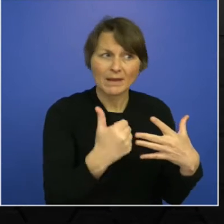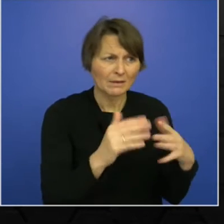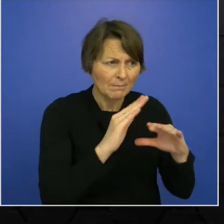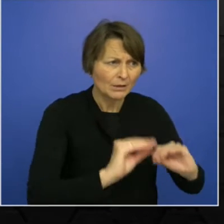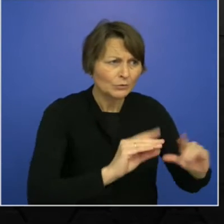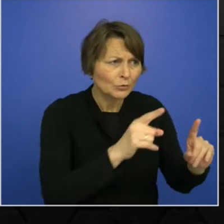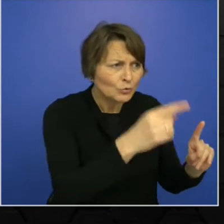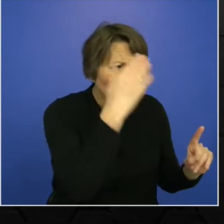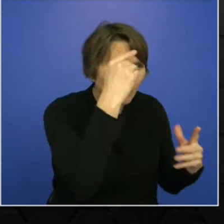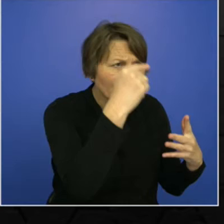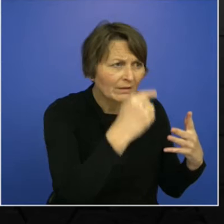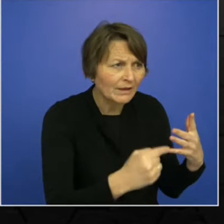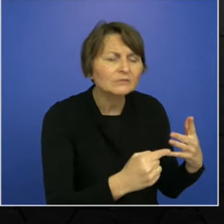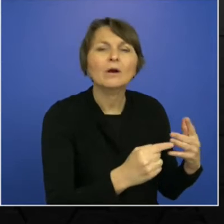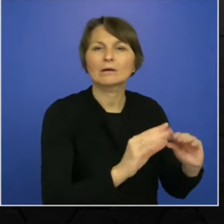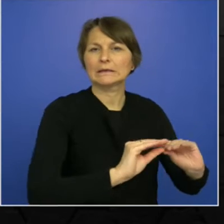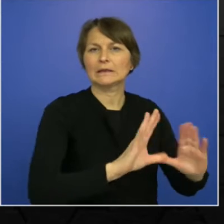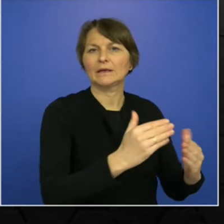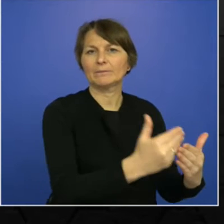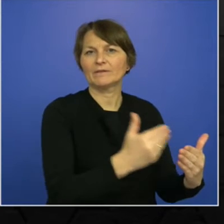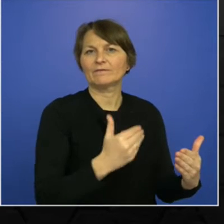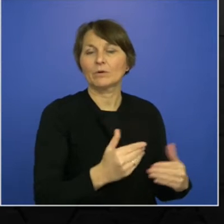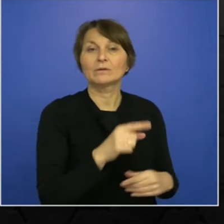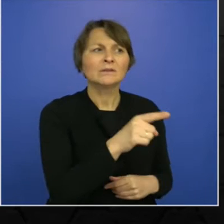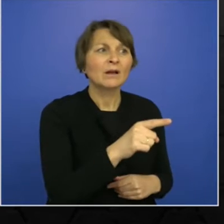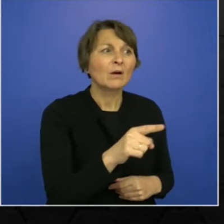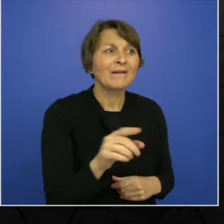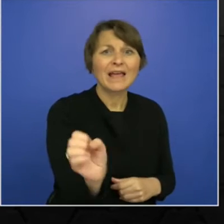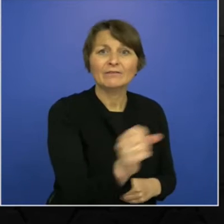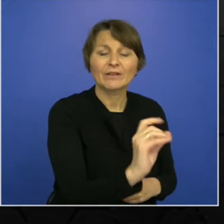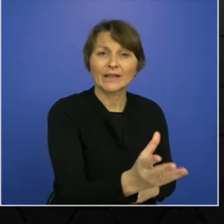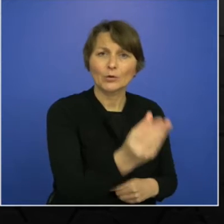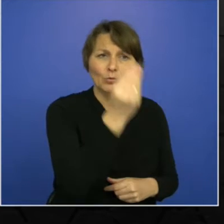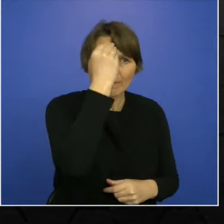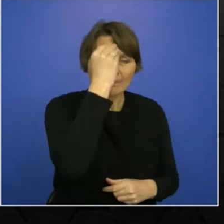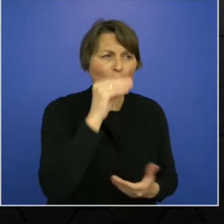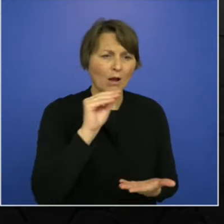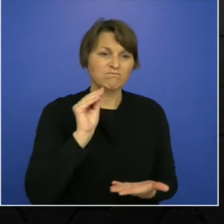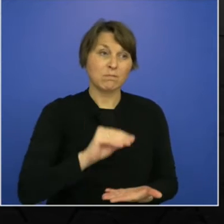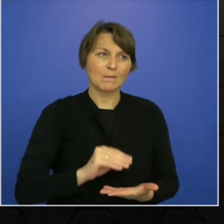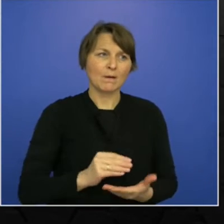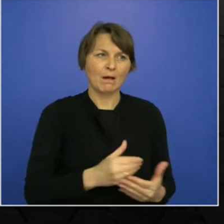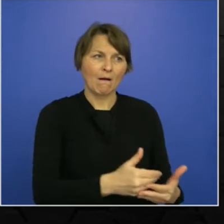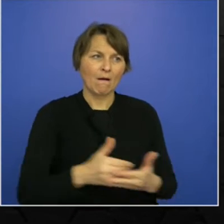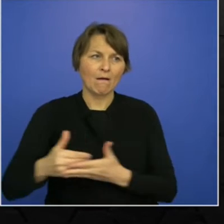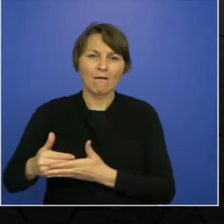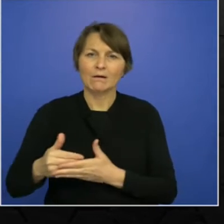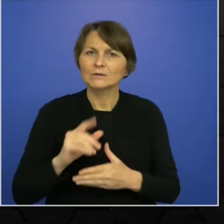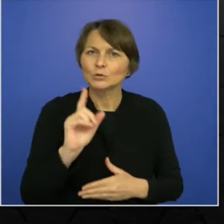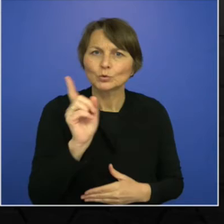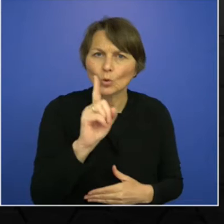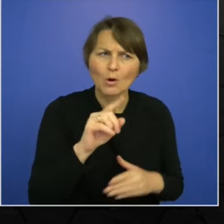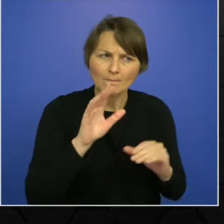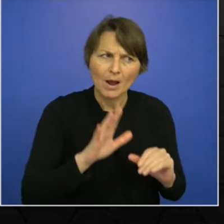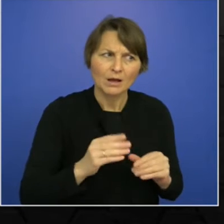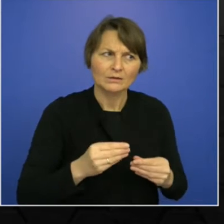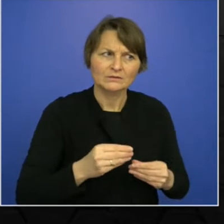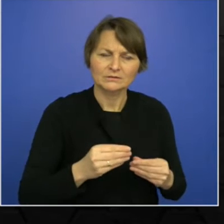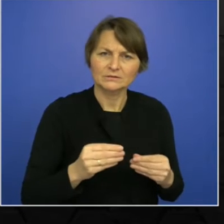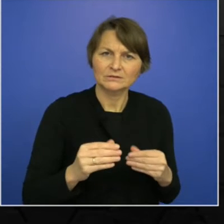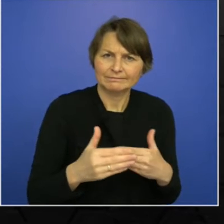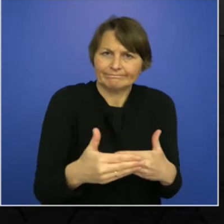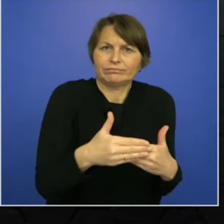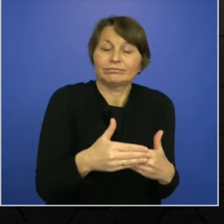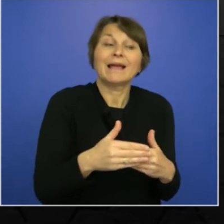of course, in case you don't want the bot to remember anything about you, you can type forget me and all of your data will be